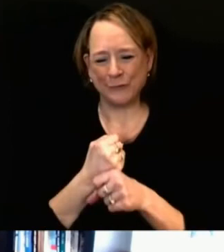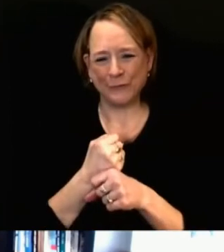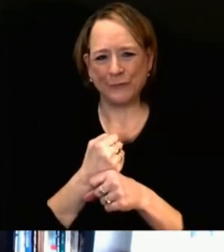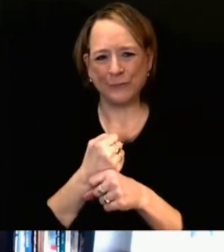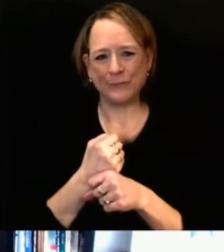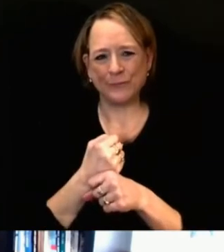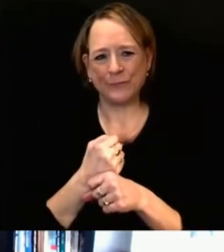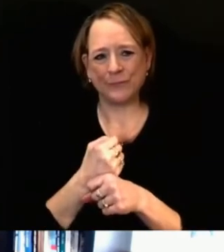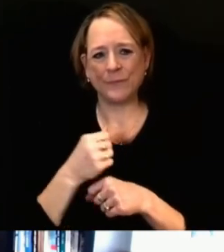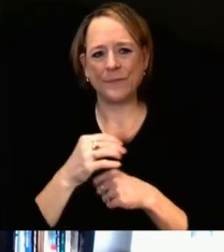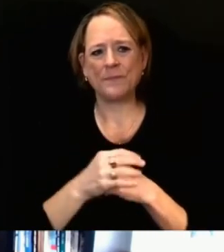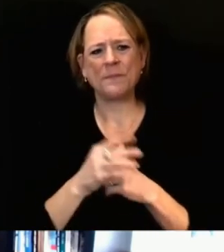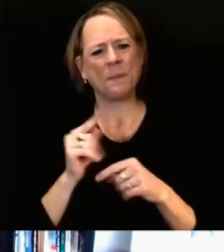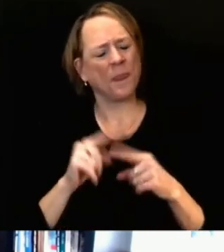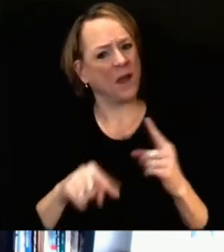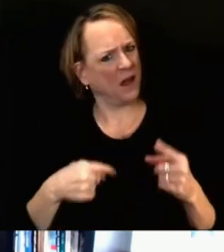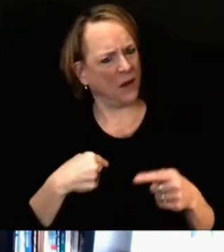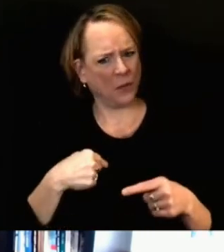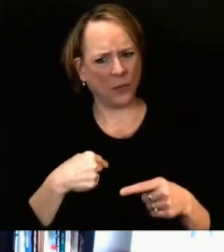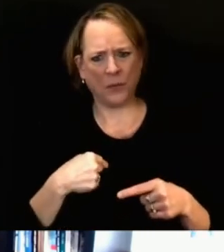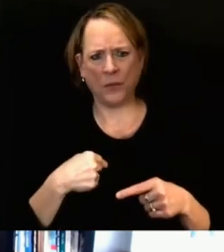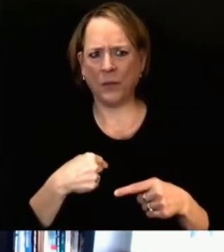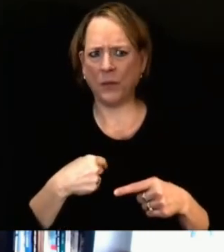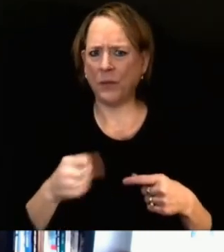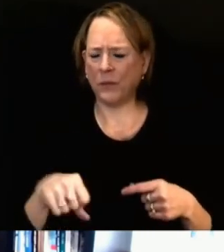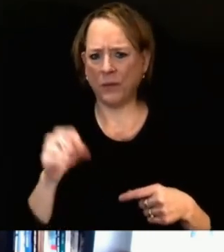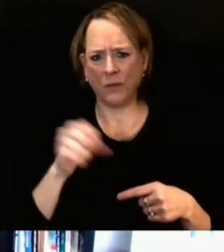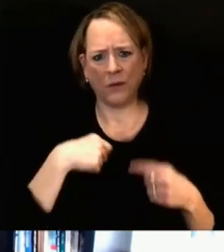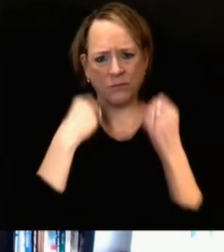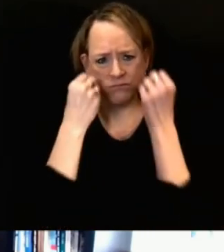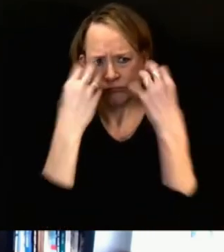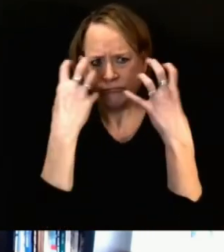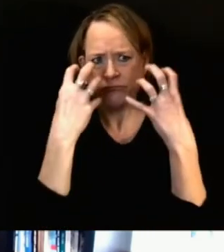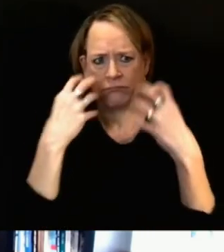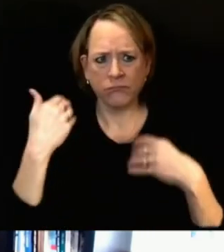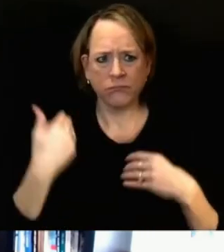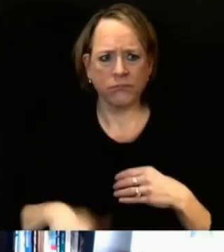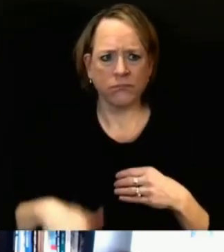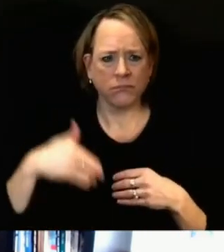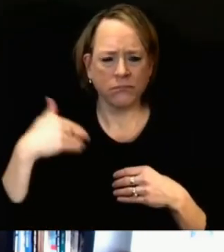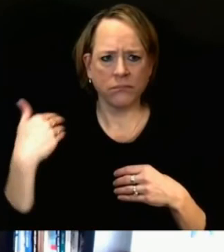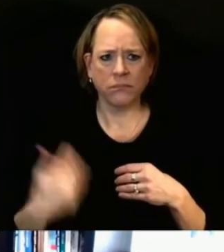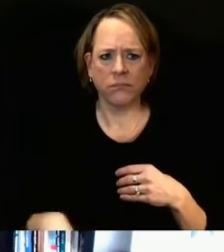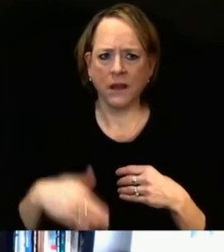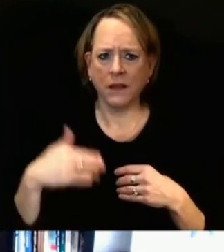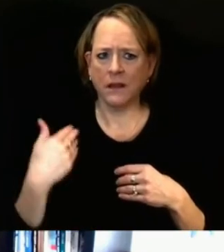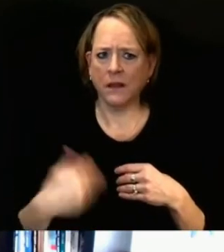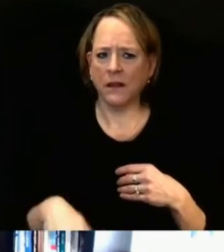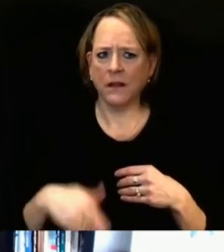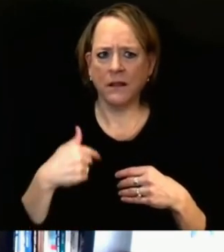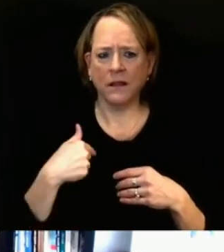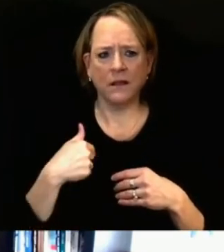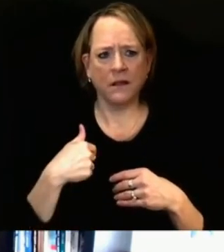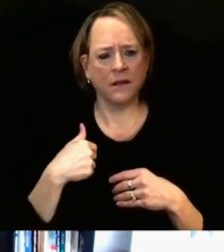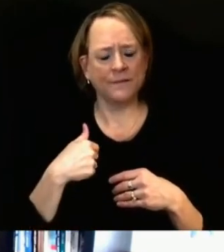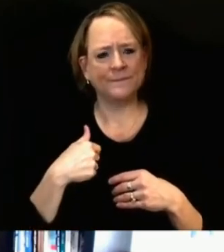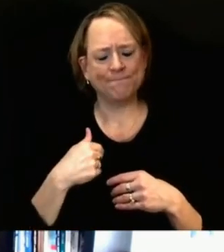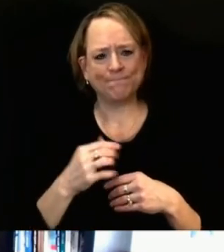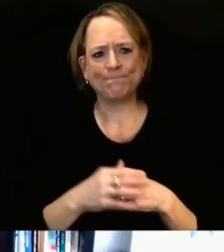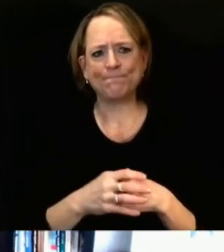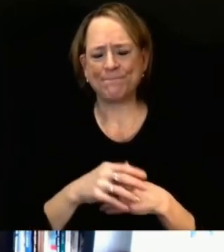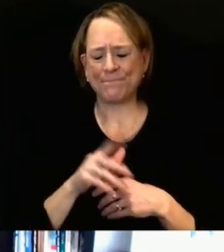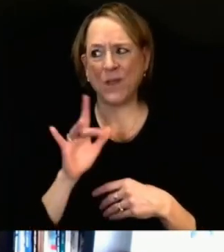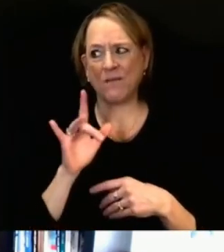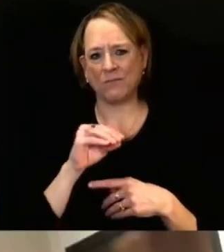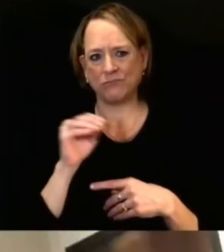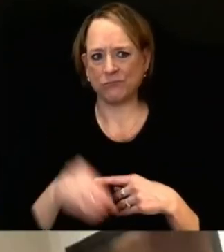as you said, just very surprising to see just how high that percent positivity is at the moment.